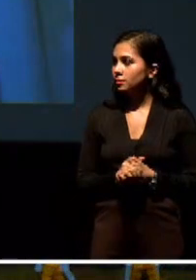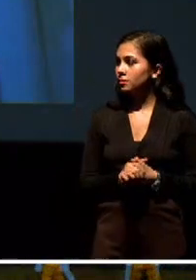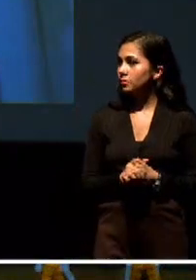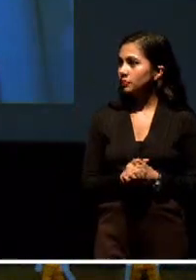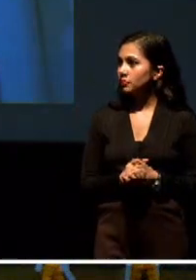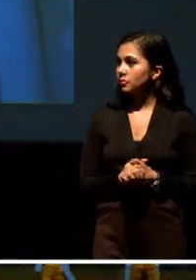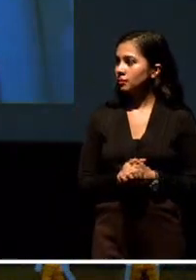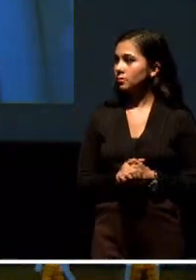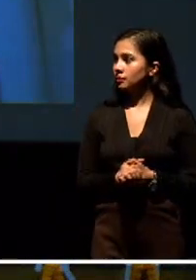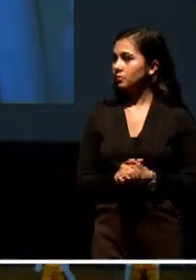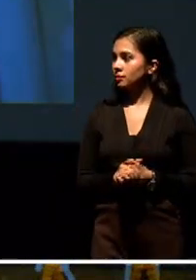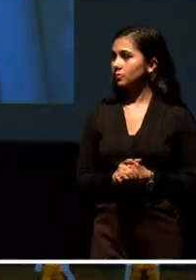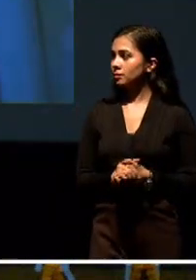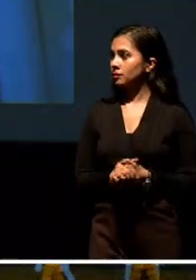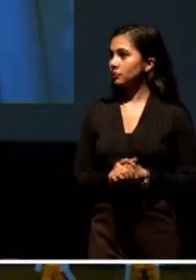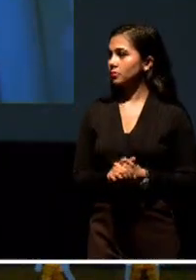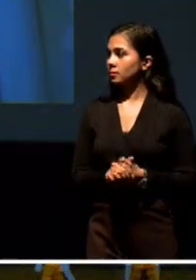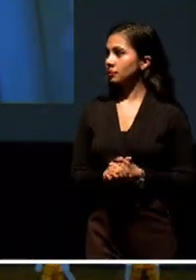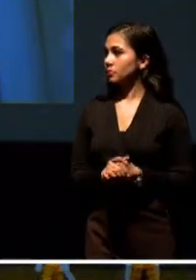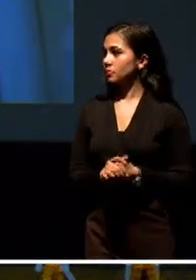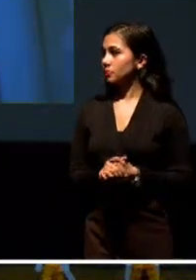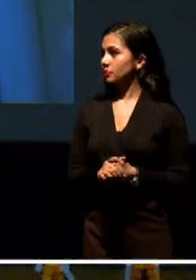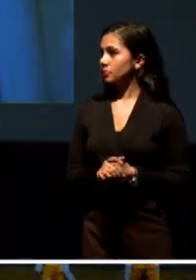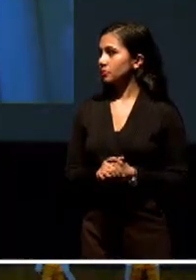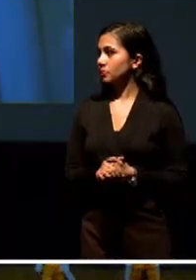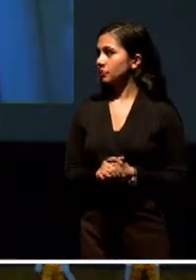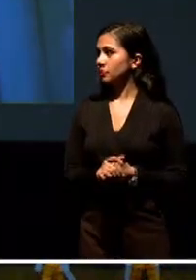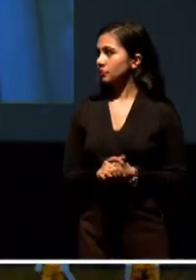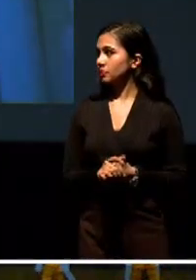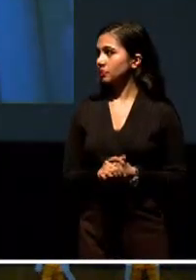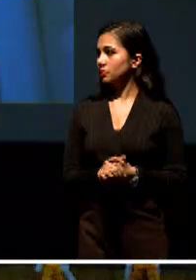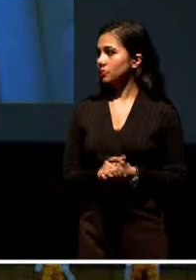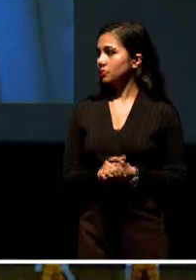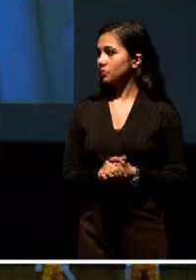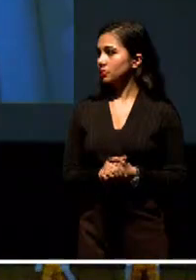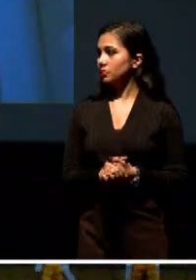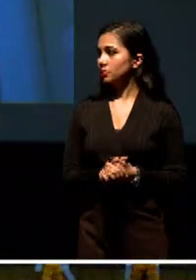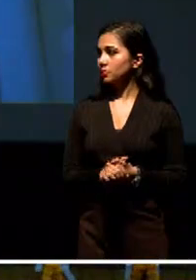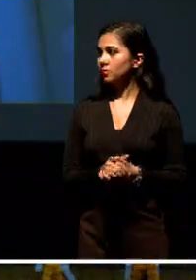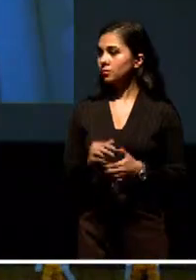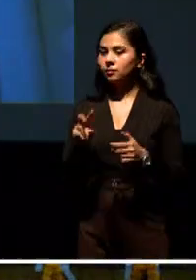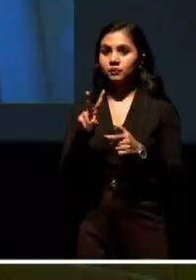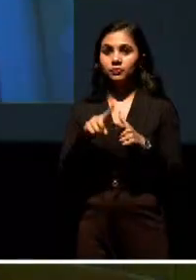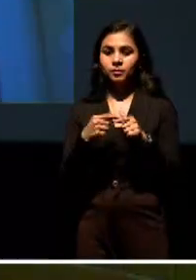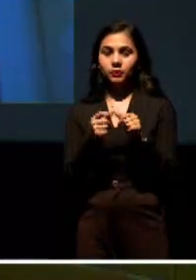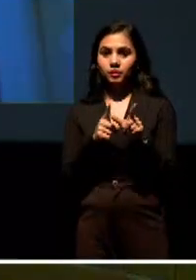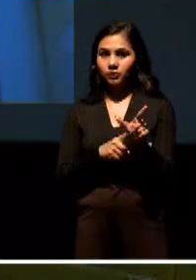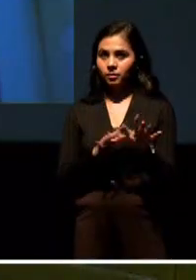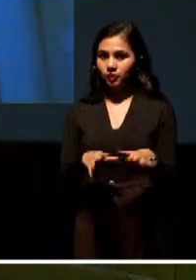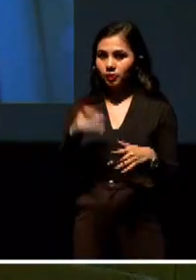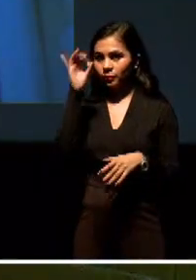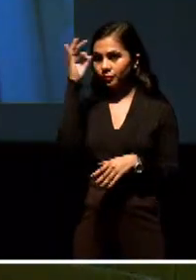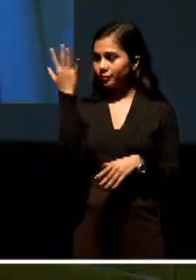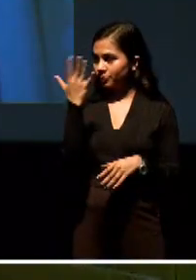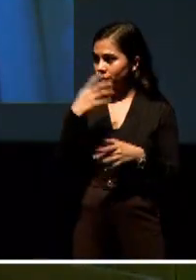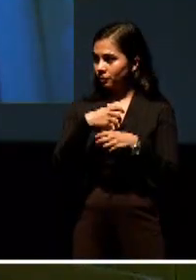see, and I'm sure And the can you experts we introduce have yourself? would be Can you first introduce yourself Okay, too? my name is Vijay Jodha. I'm a filmmaker. I've been